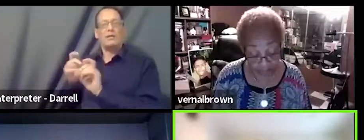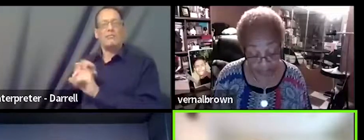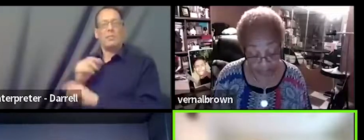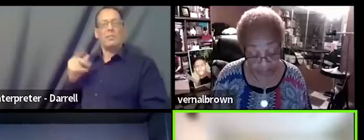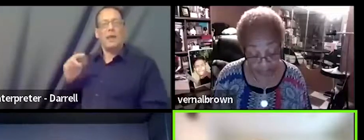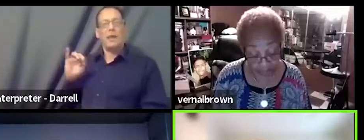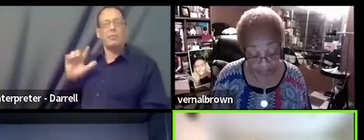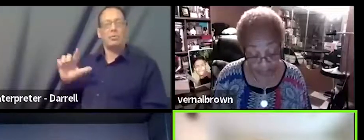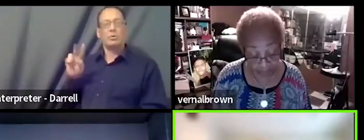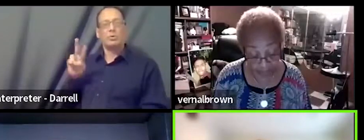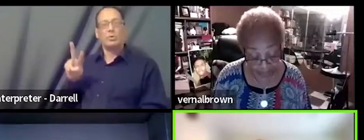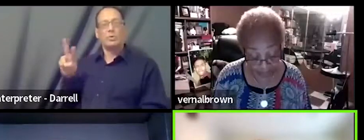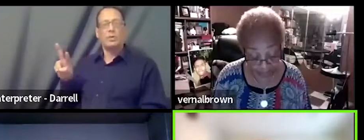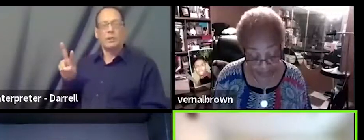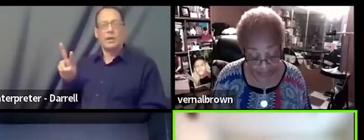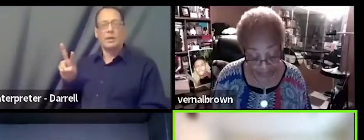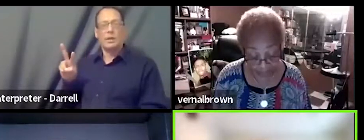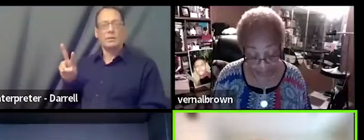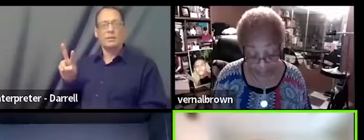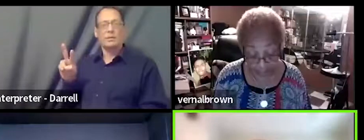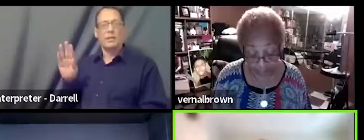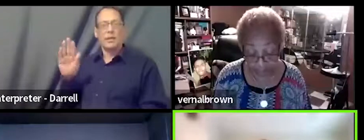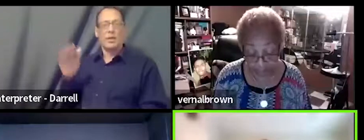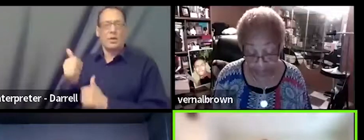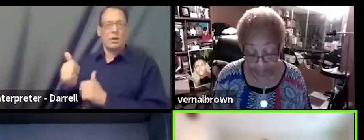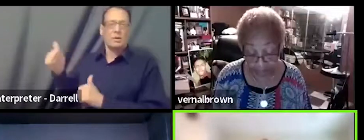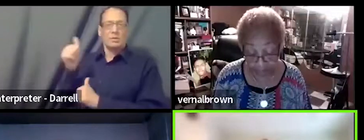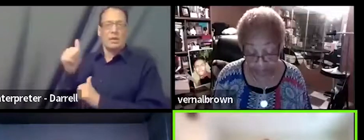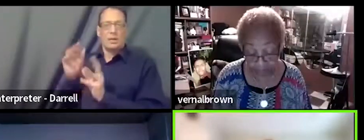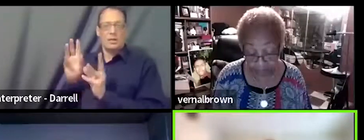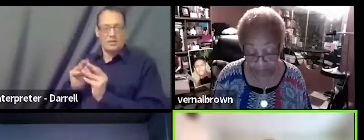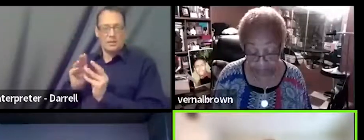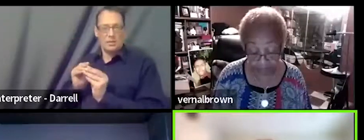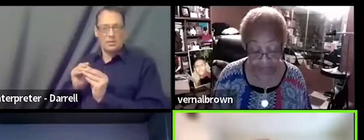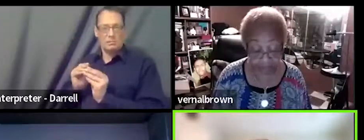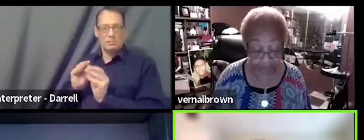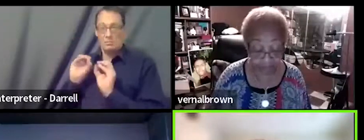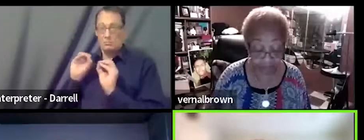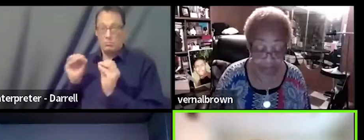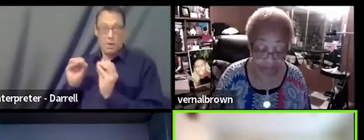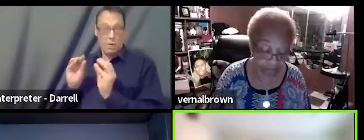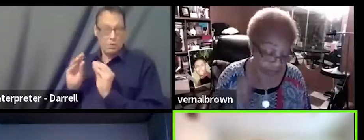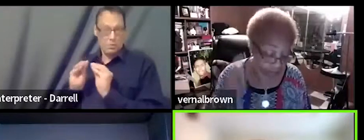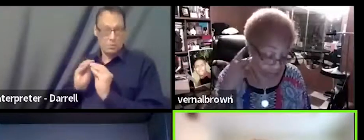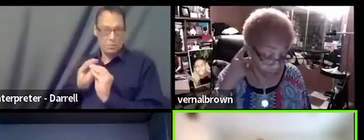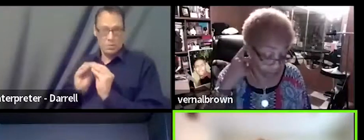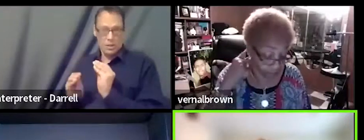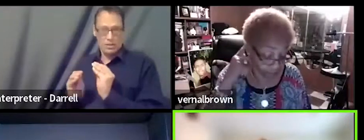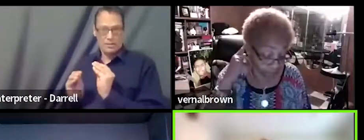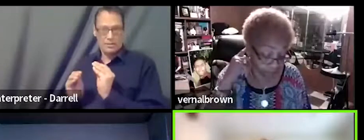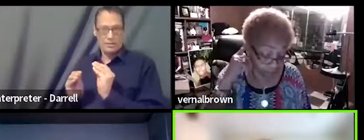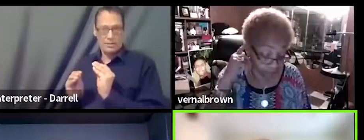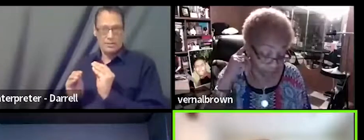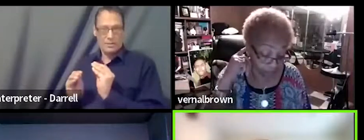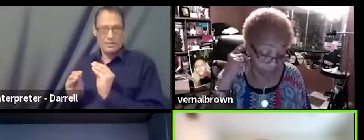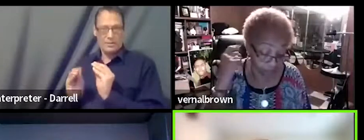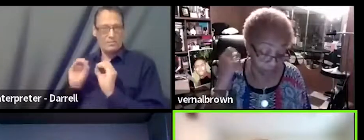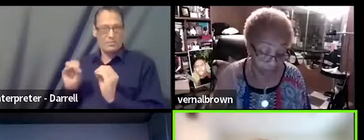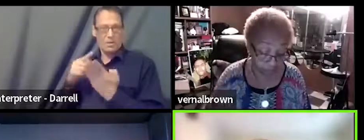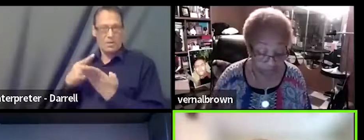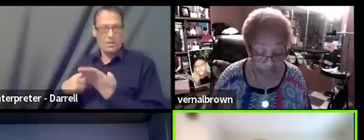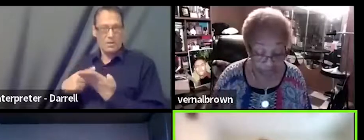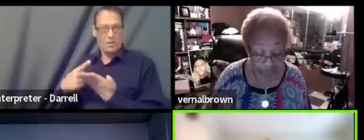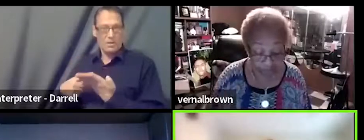22nd, 2022 Board of Commissioners executive session, if there are no corrections to these minutes and no discussion is